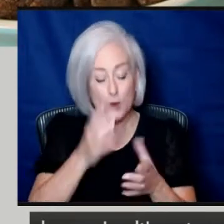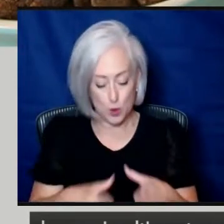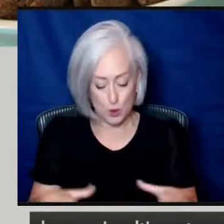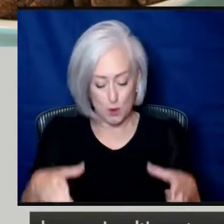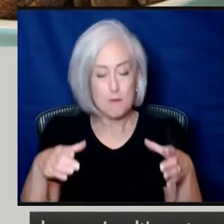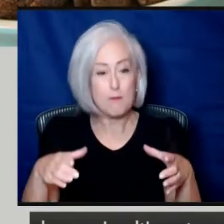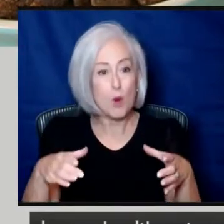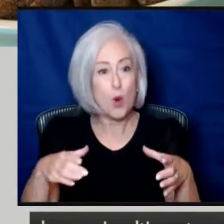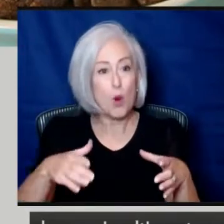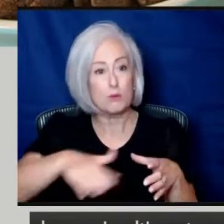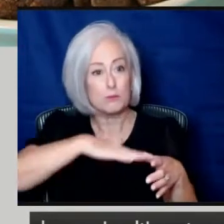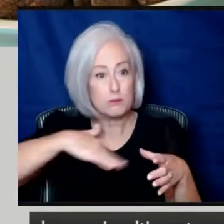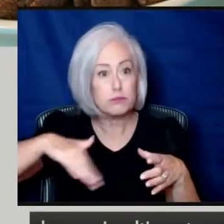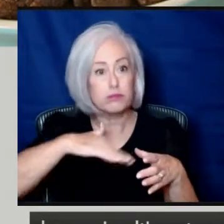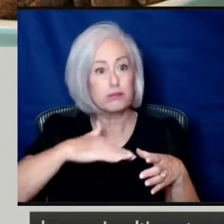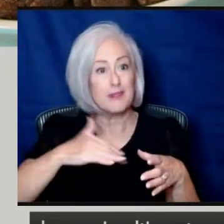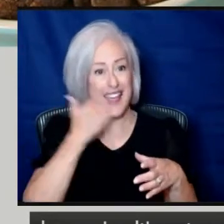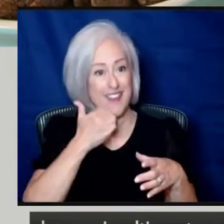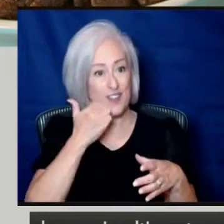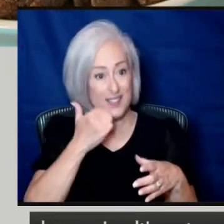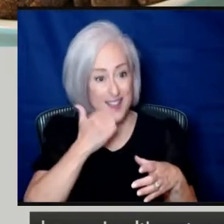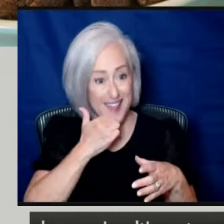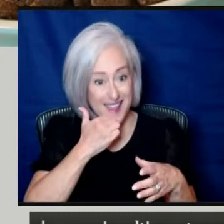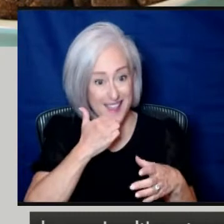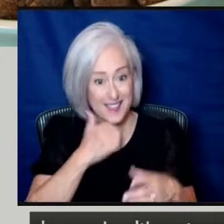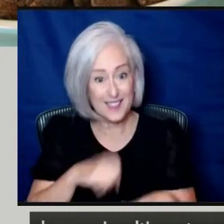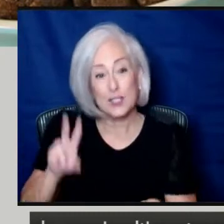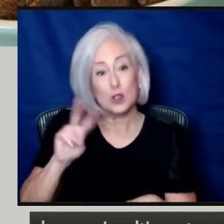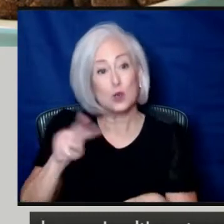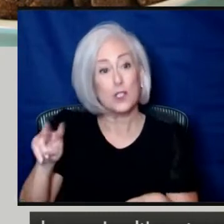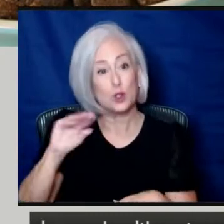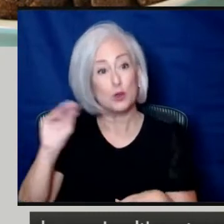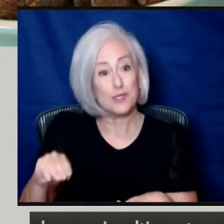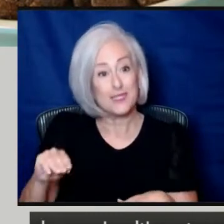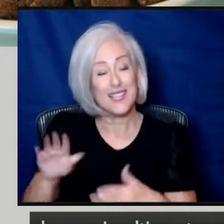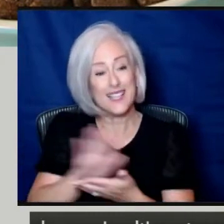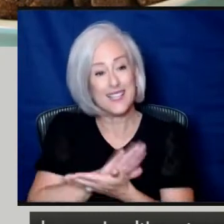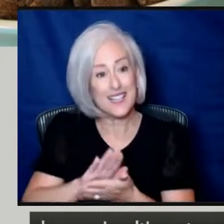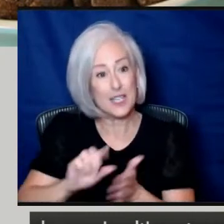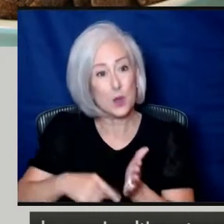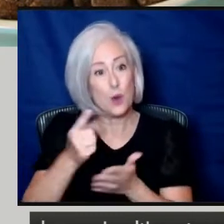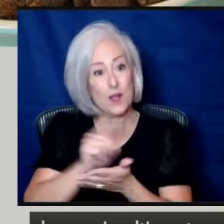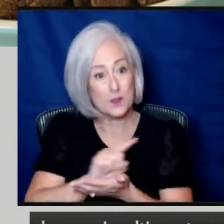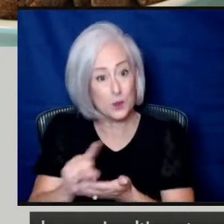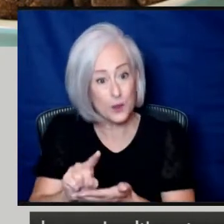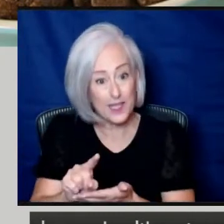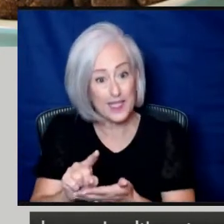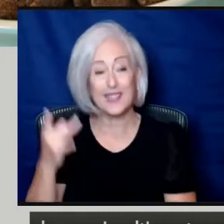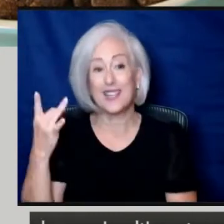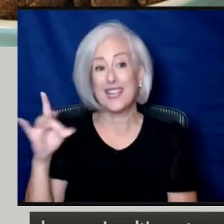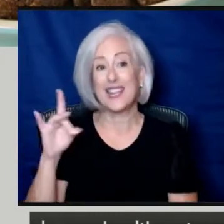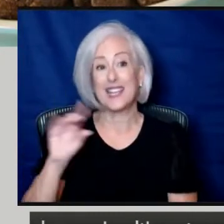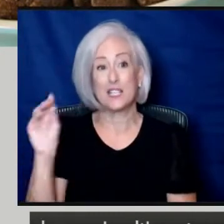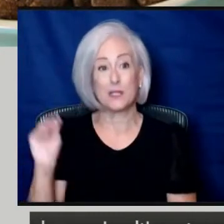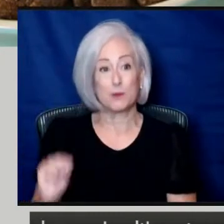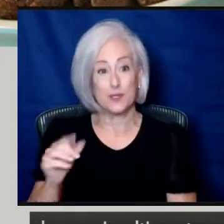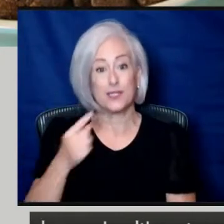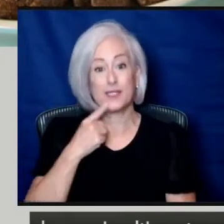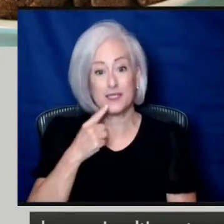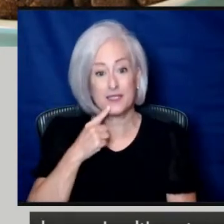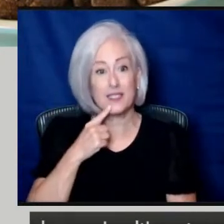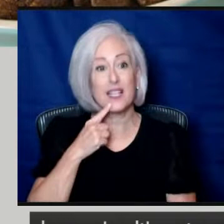Only 22% say they clean their dog's food bowl once a week. 18% say they wash it every 3 months